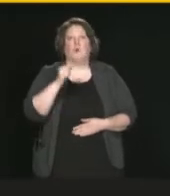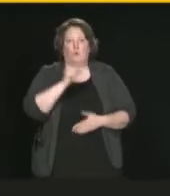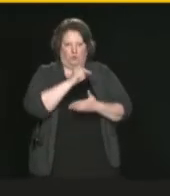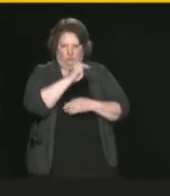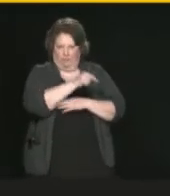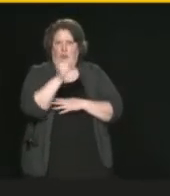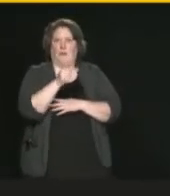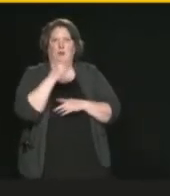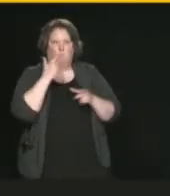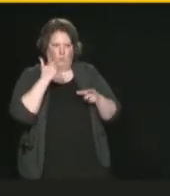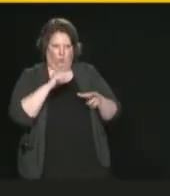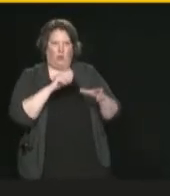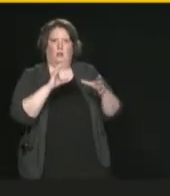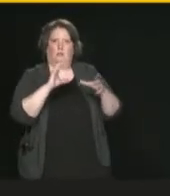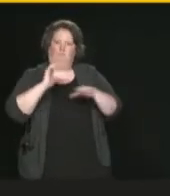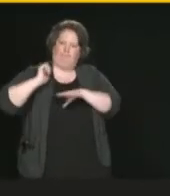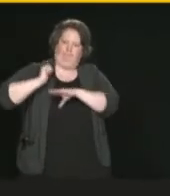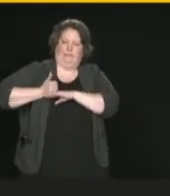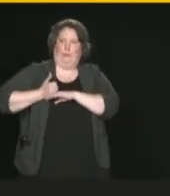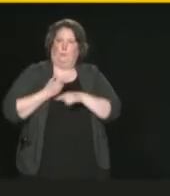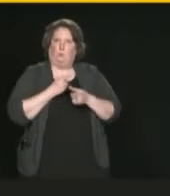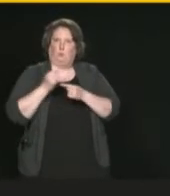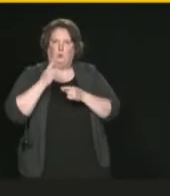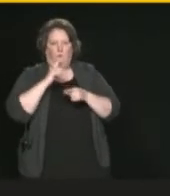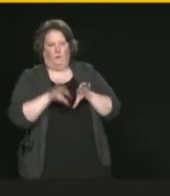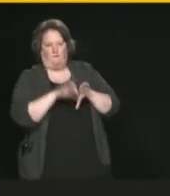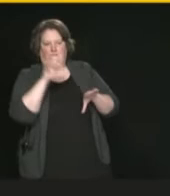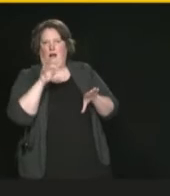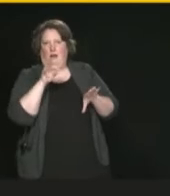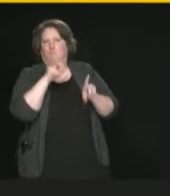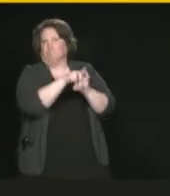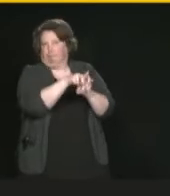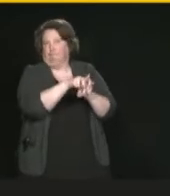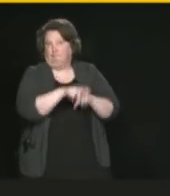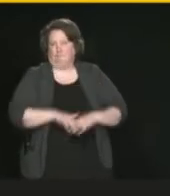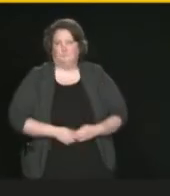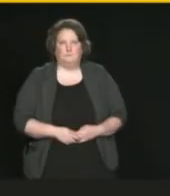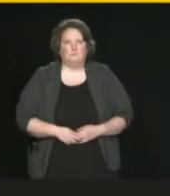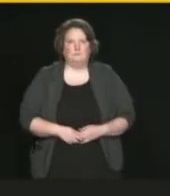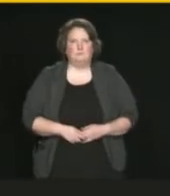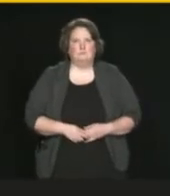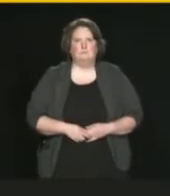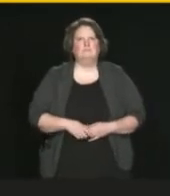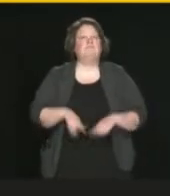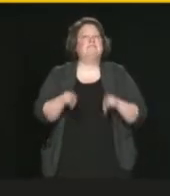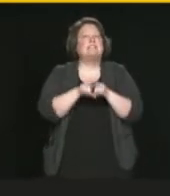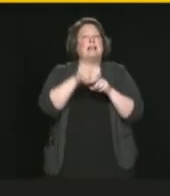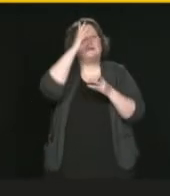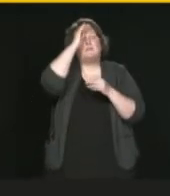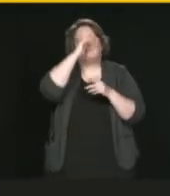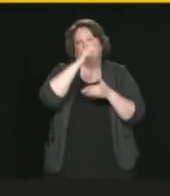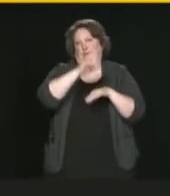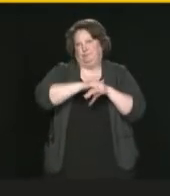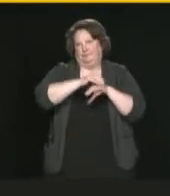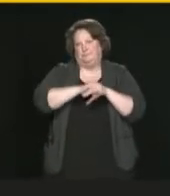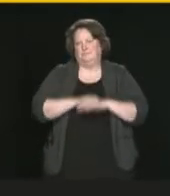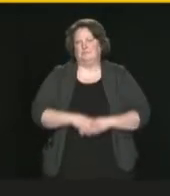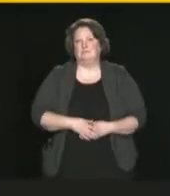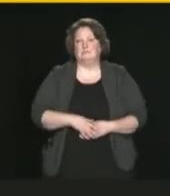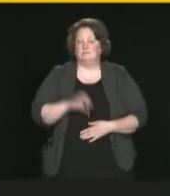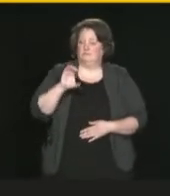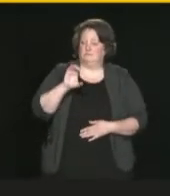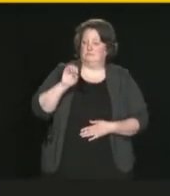fraud. The Canada Emergency Response Benefit was put in place in a way that we